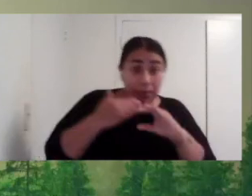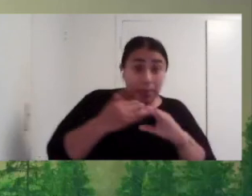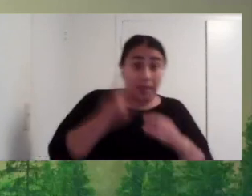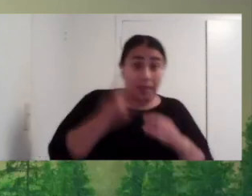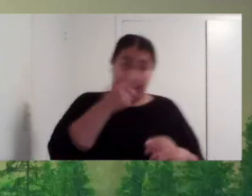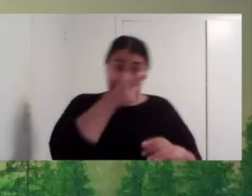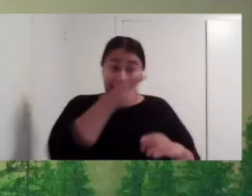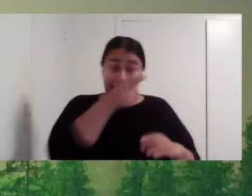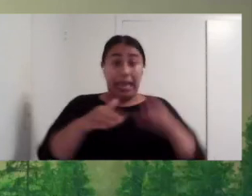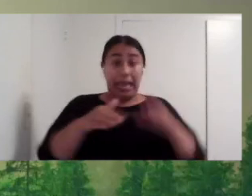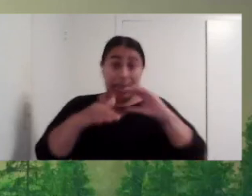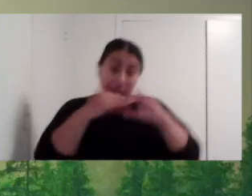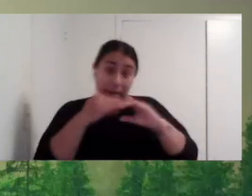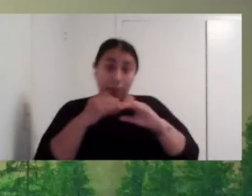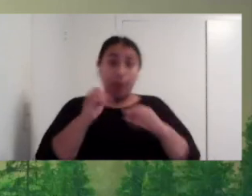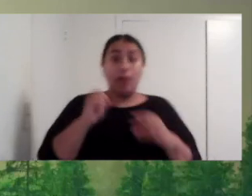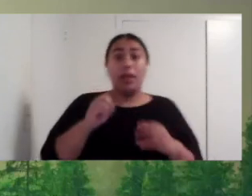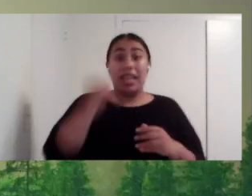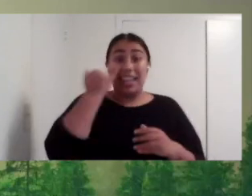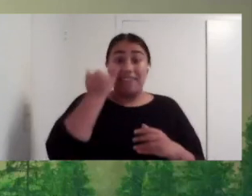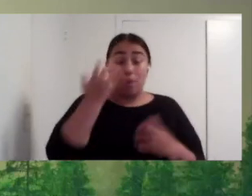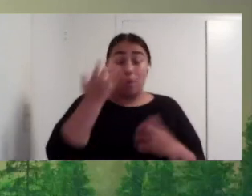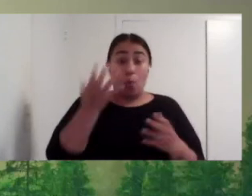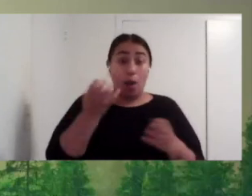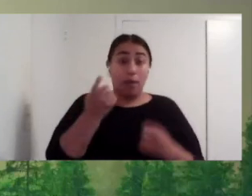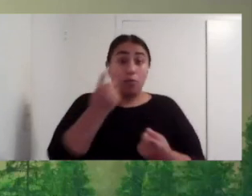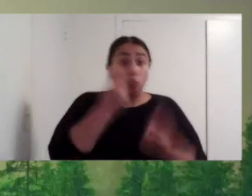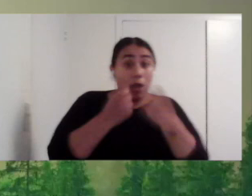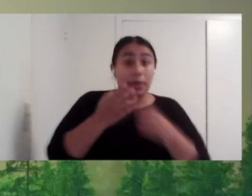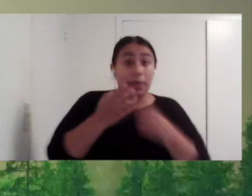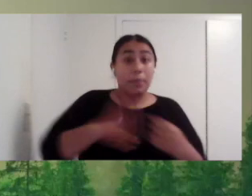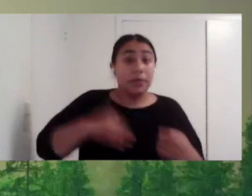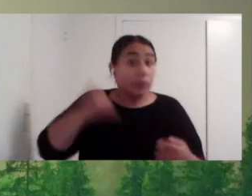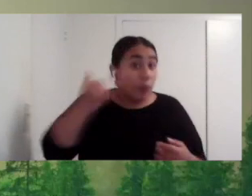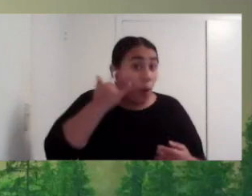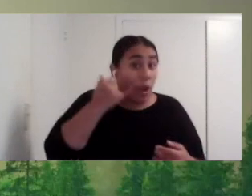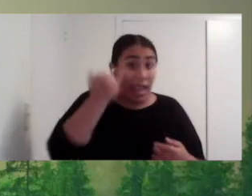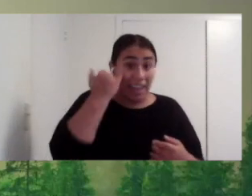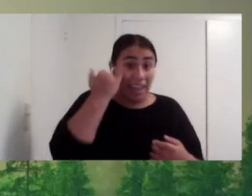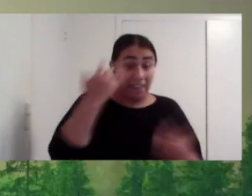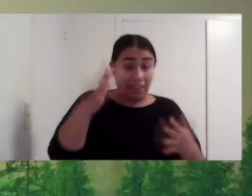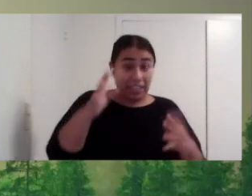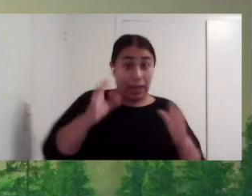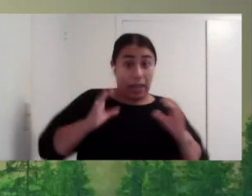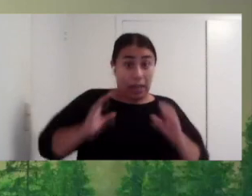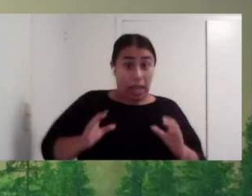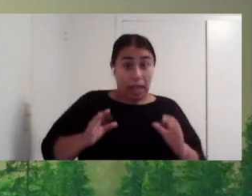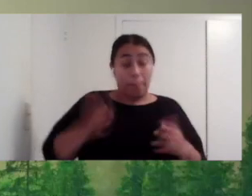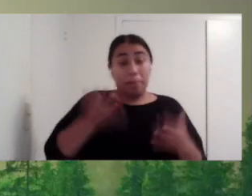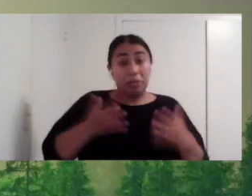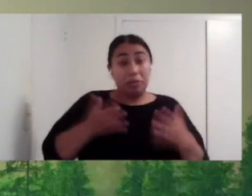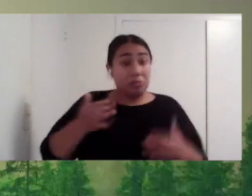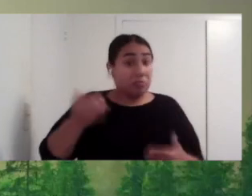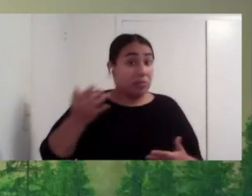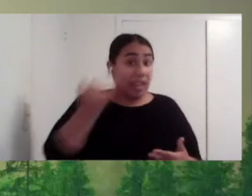MS. Also, we have found that MS has a demographic in location to